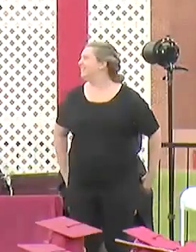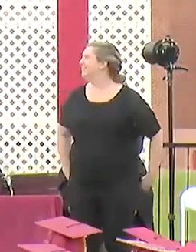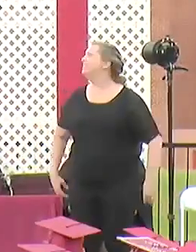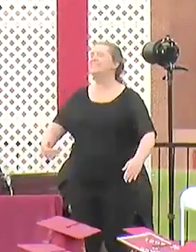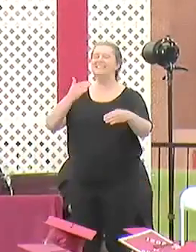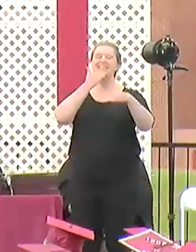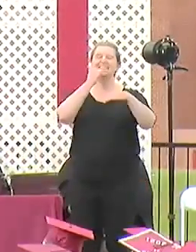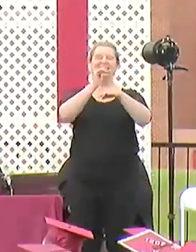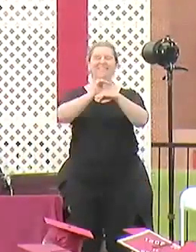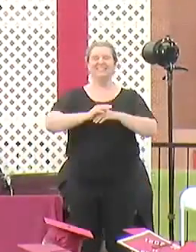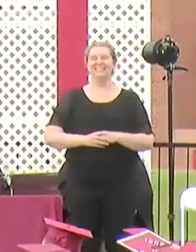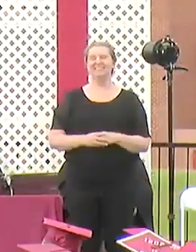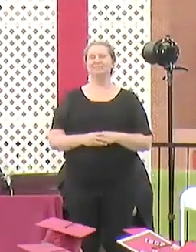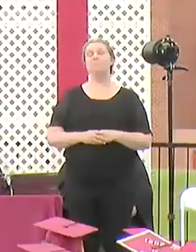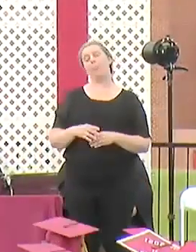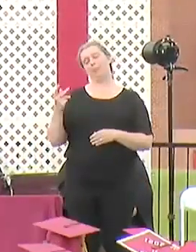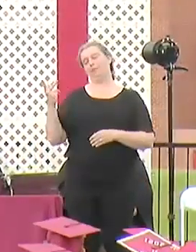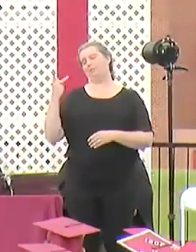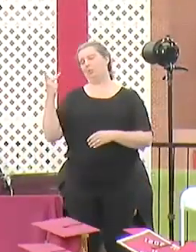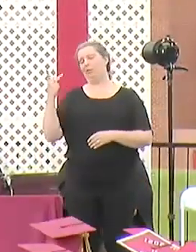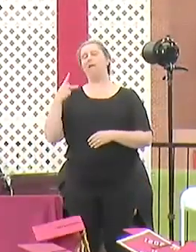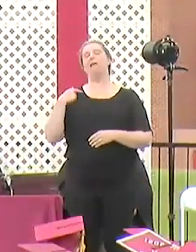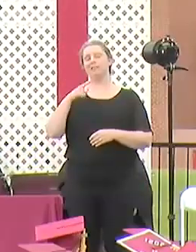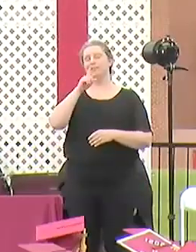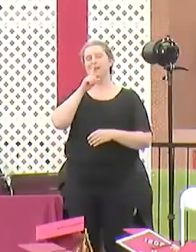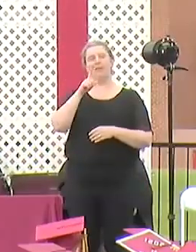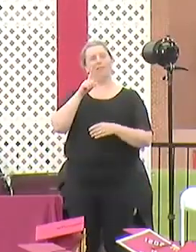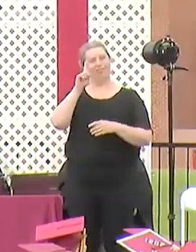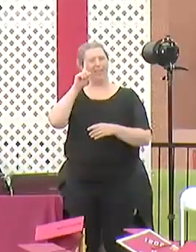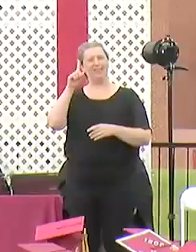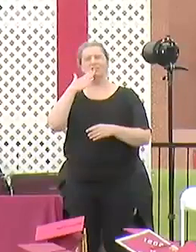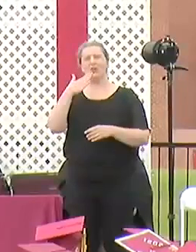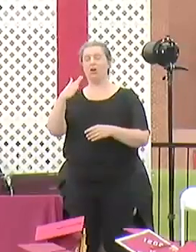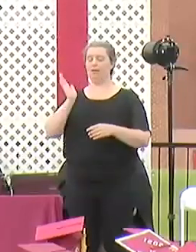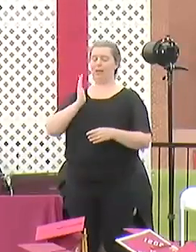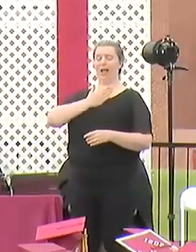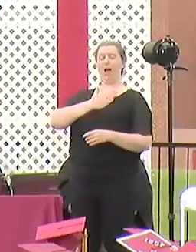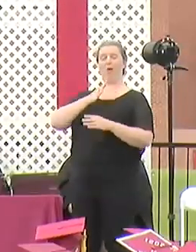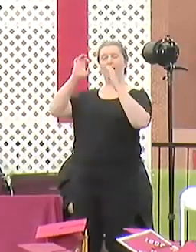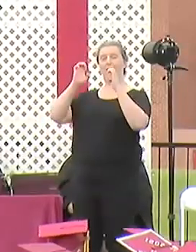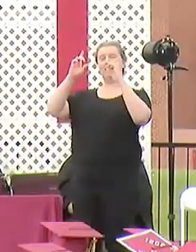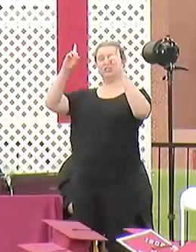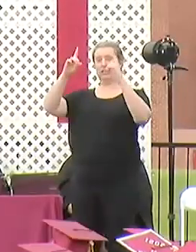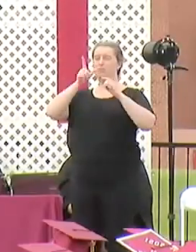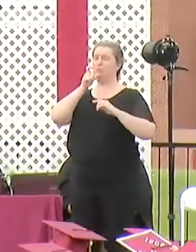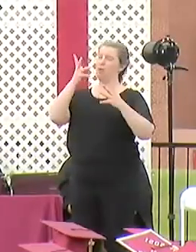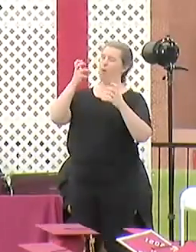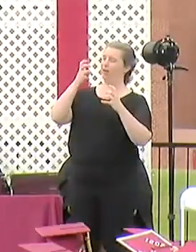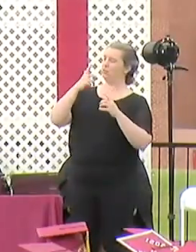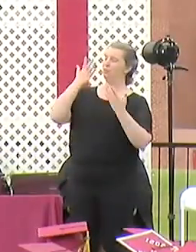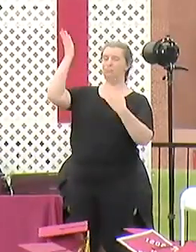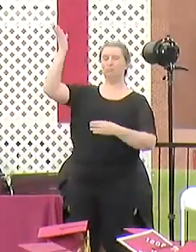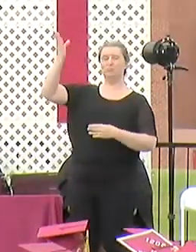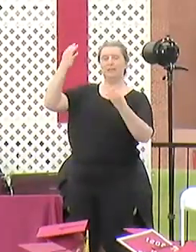Good evening. Aiden and I think that it is a fitting end for the educator selected by our class to give an address to finish her